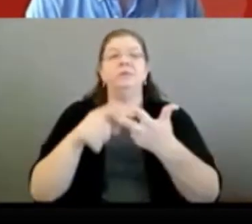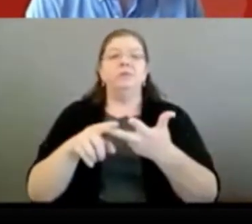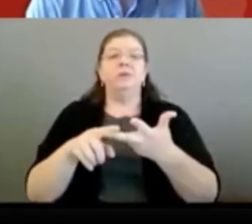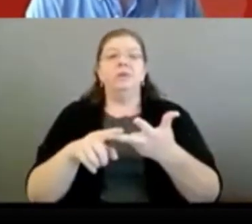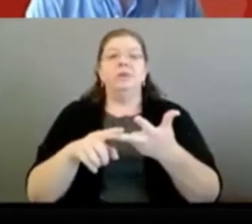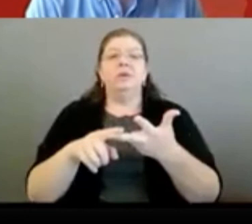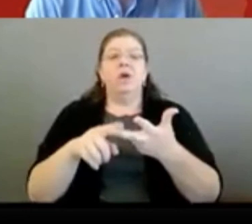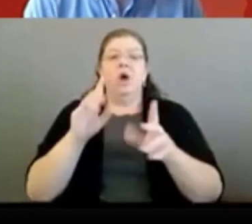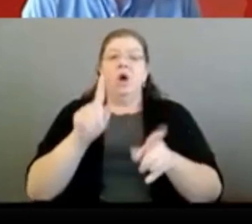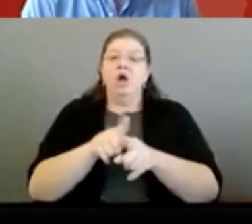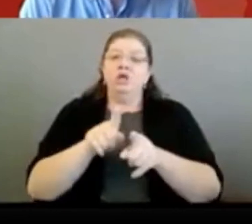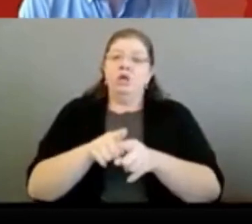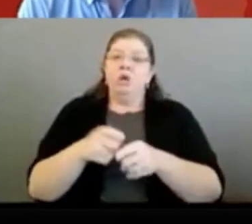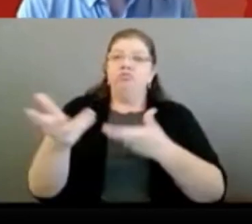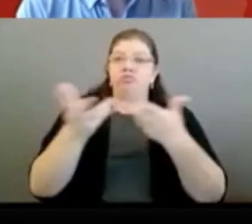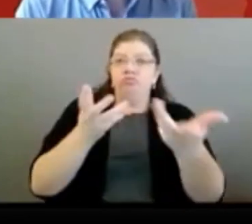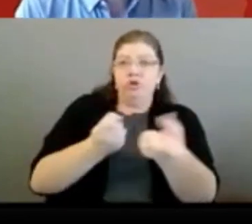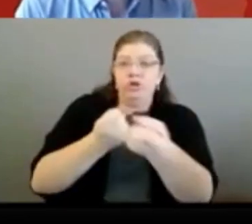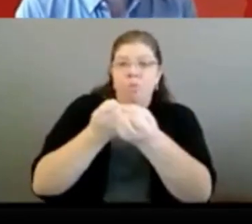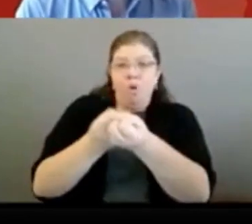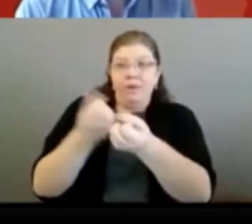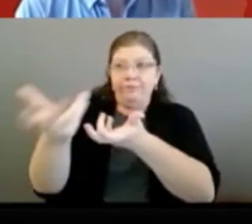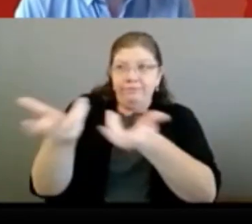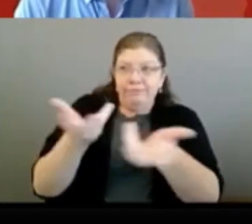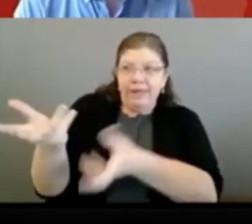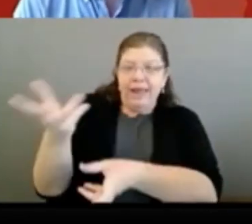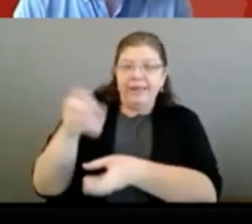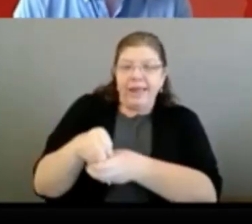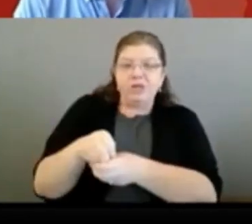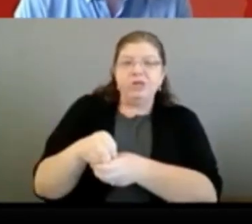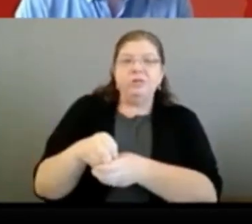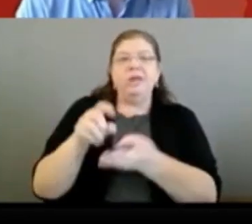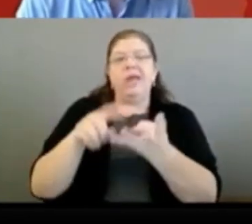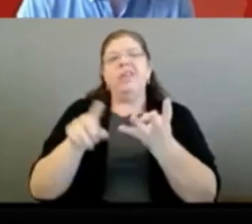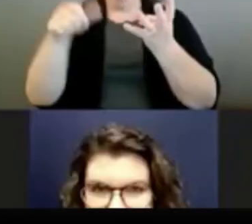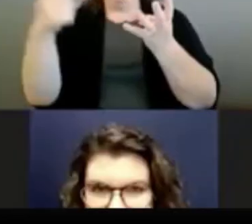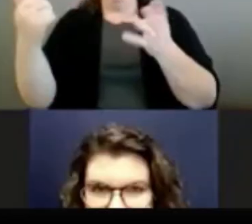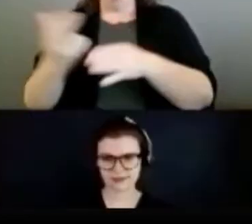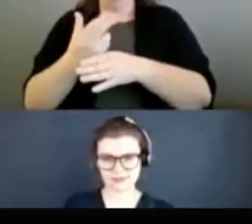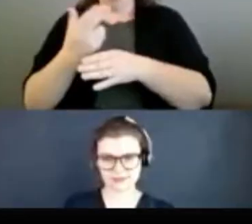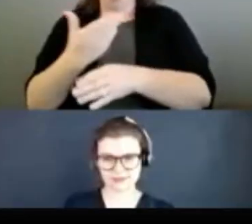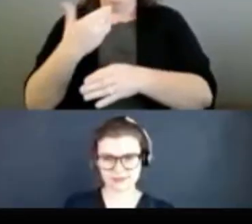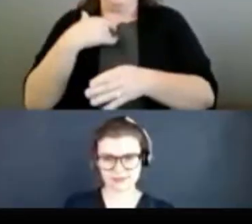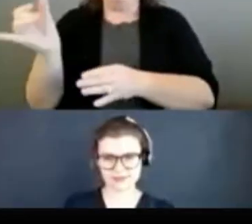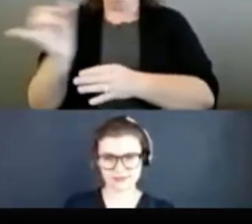Also for supporting engagement, and also for a number of other uses as well.